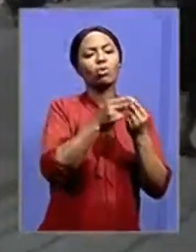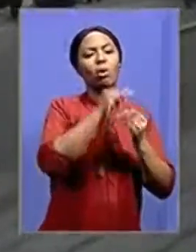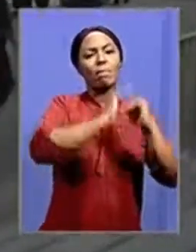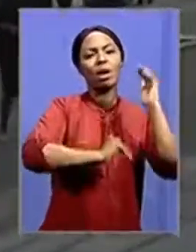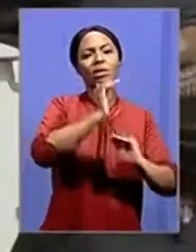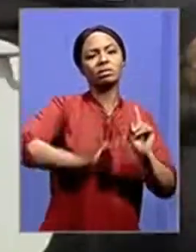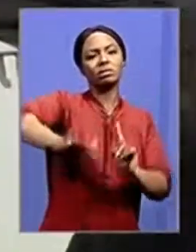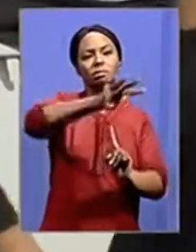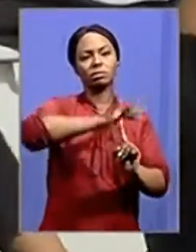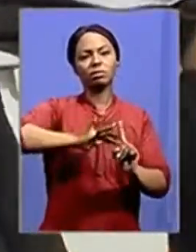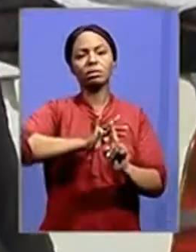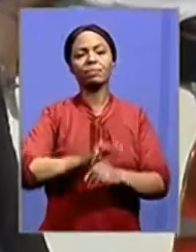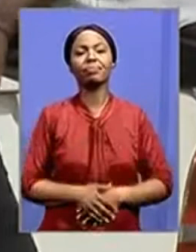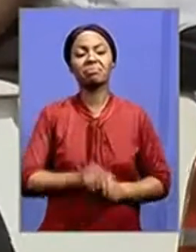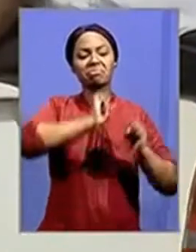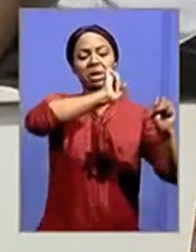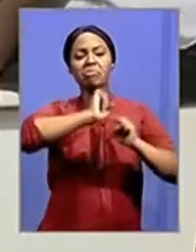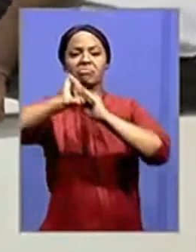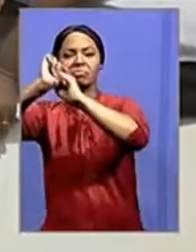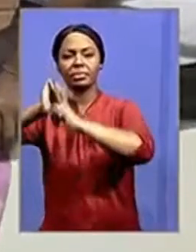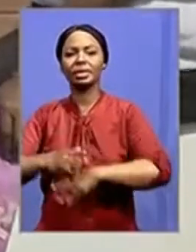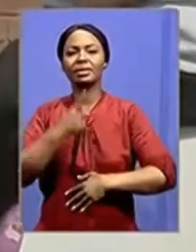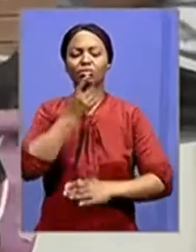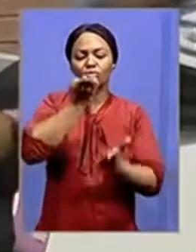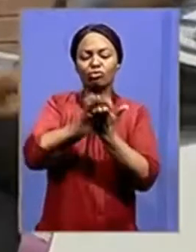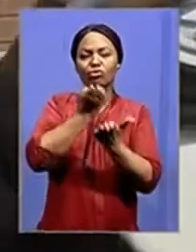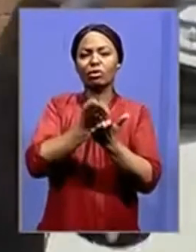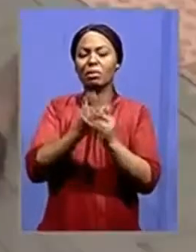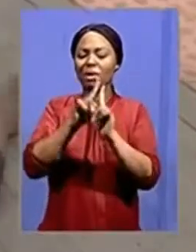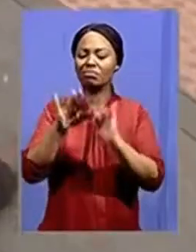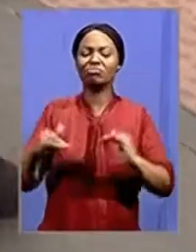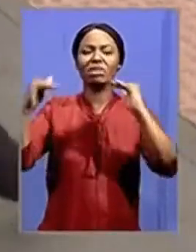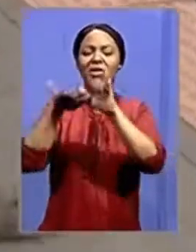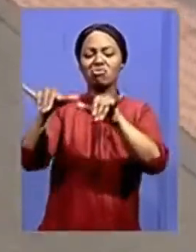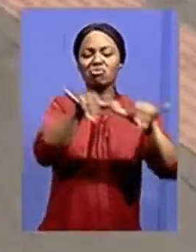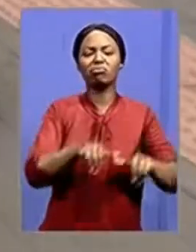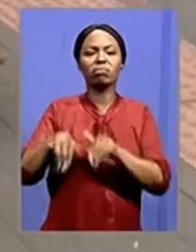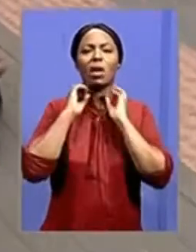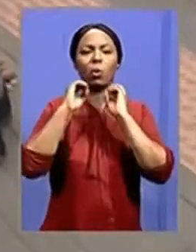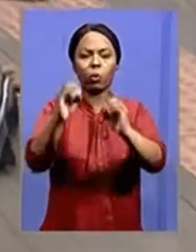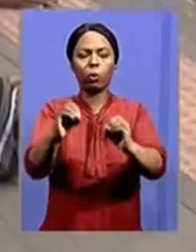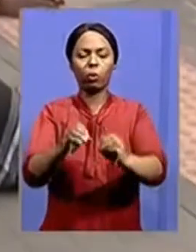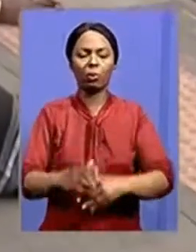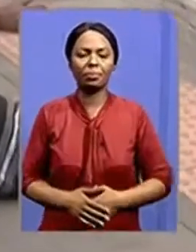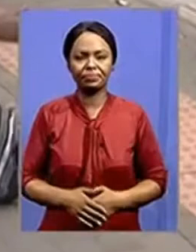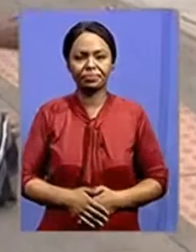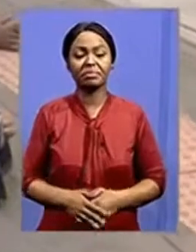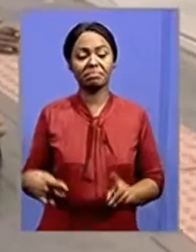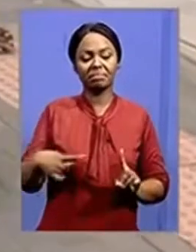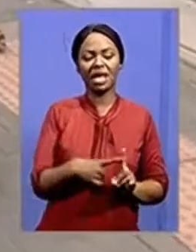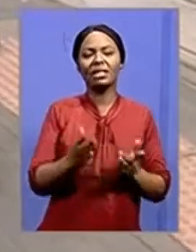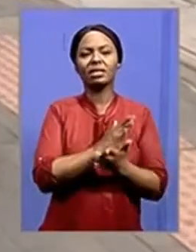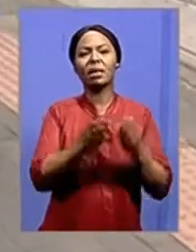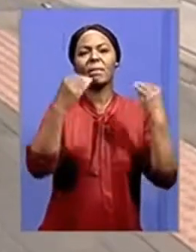I have been the and we to go about a lot My name is